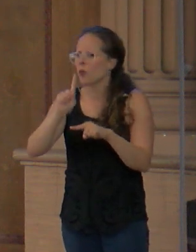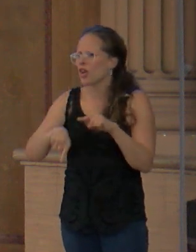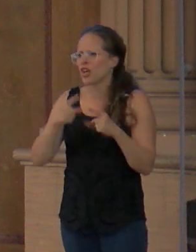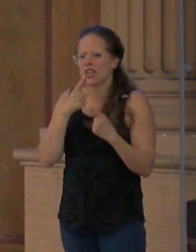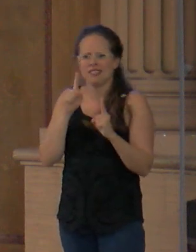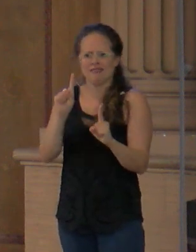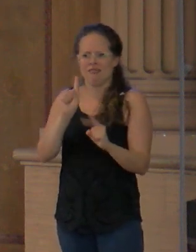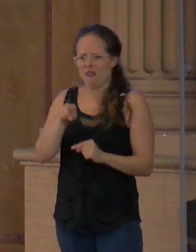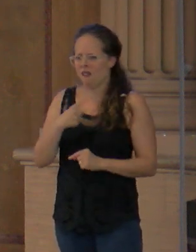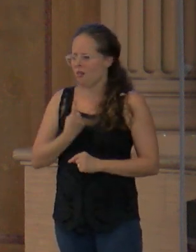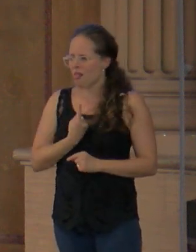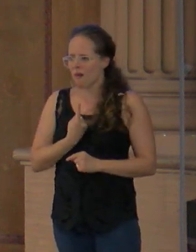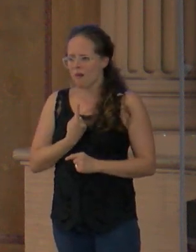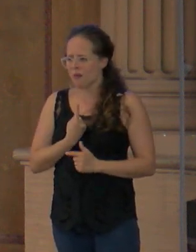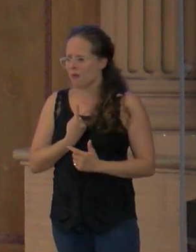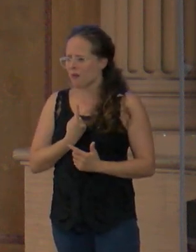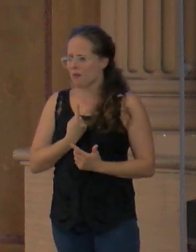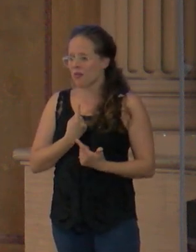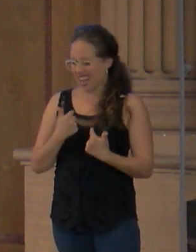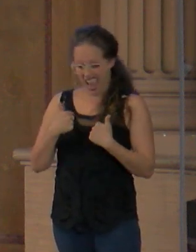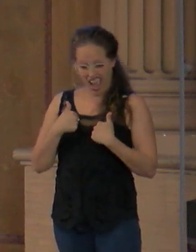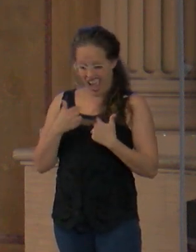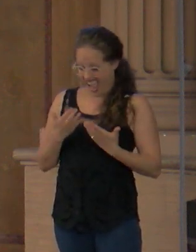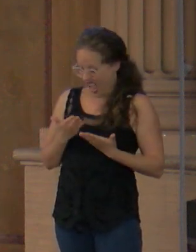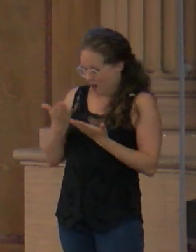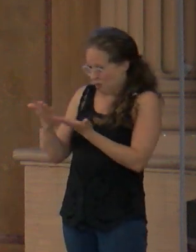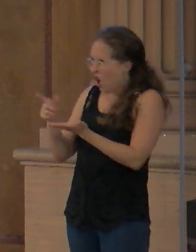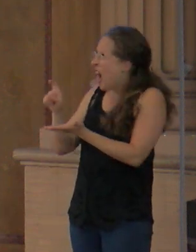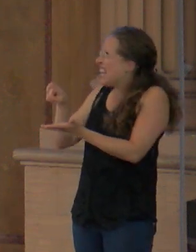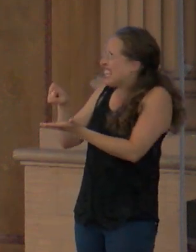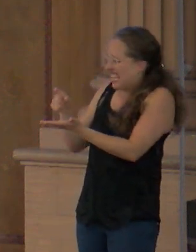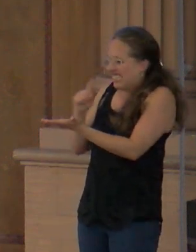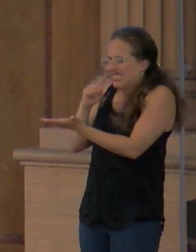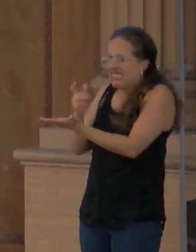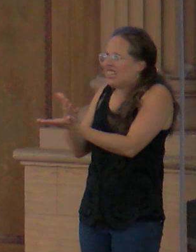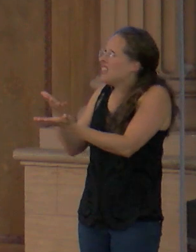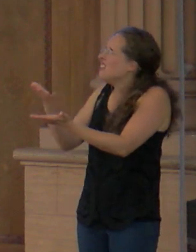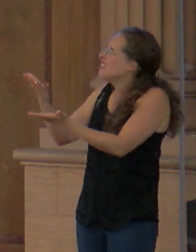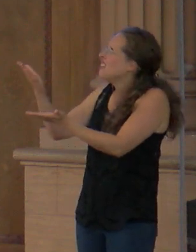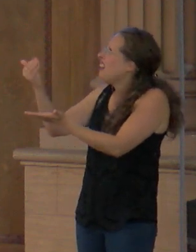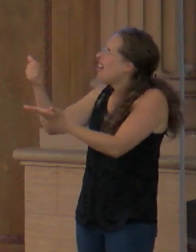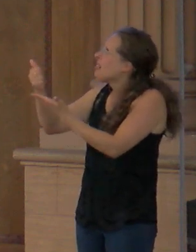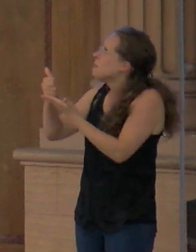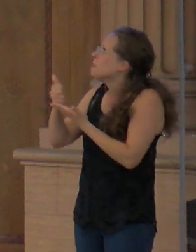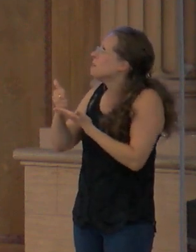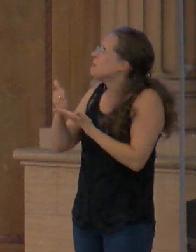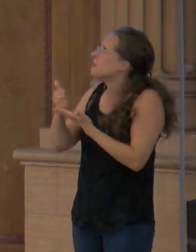own, we brought only need and still he blessed us, then that has to change the way that we look at others.